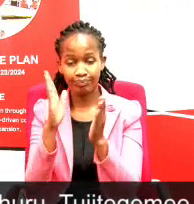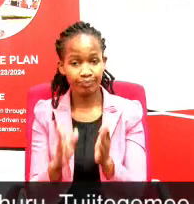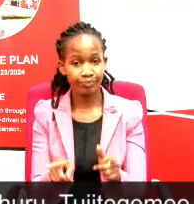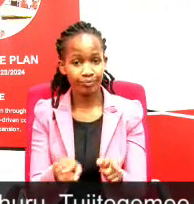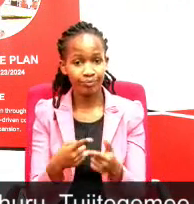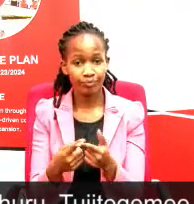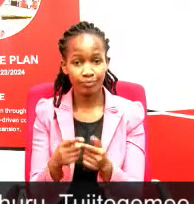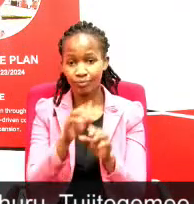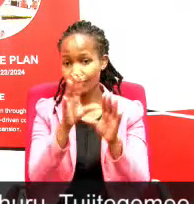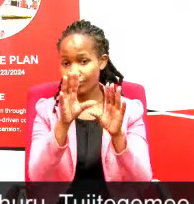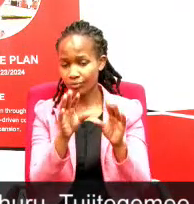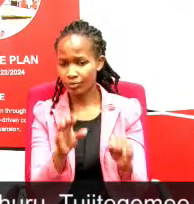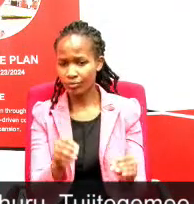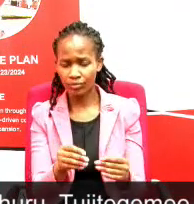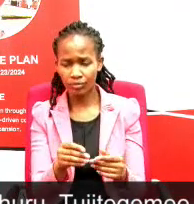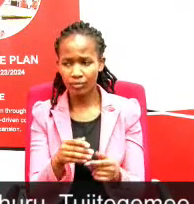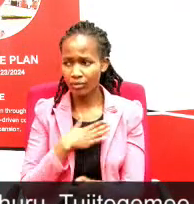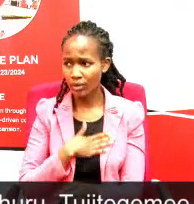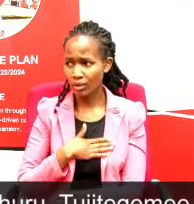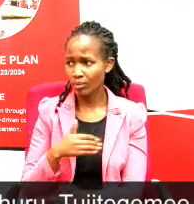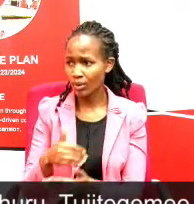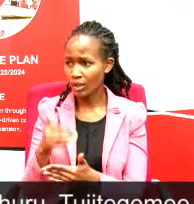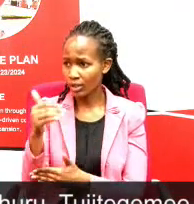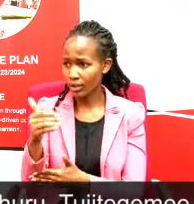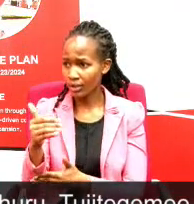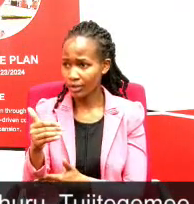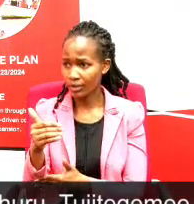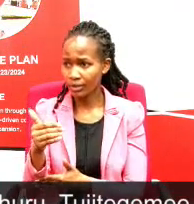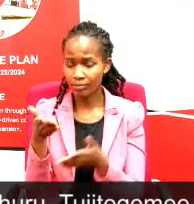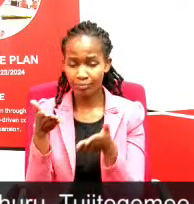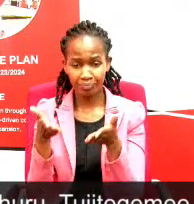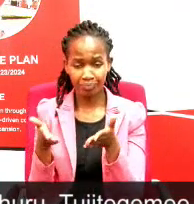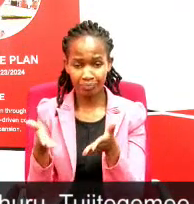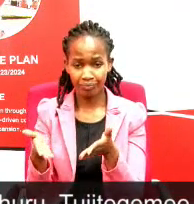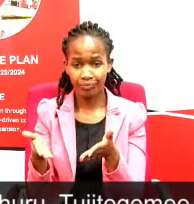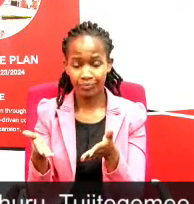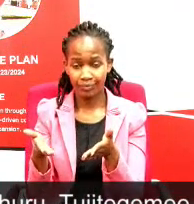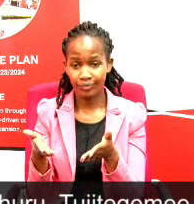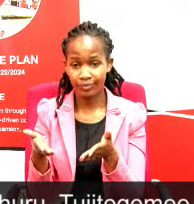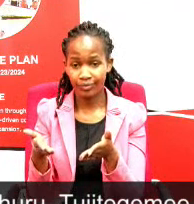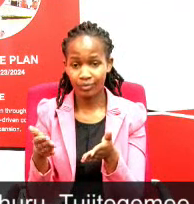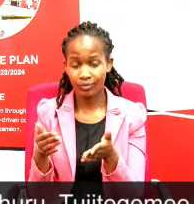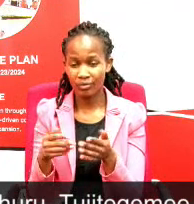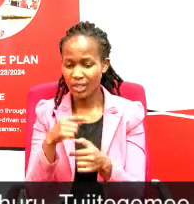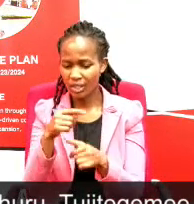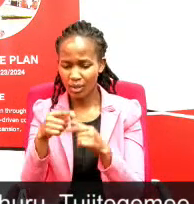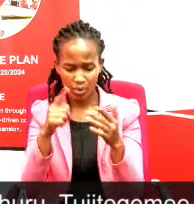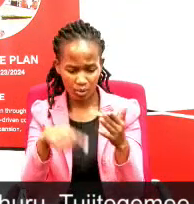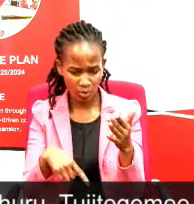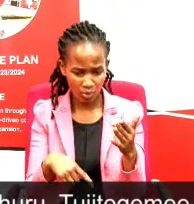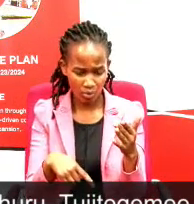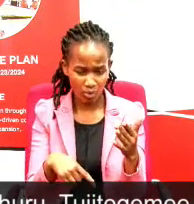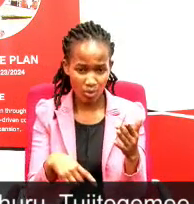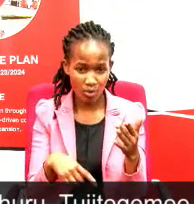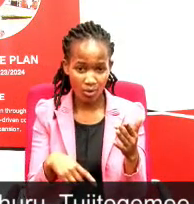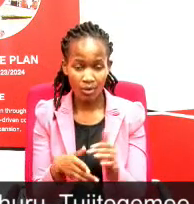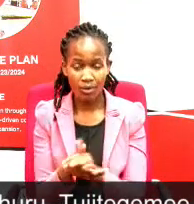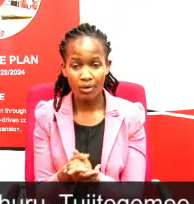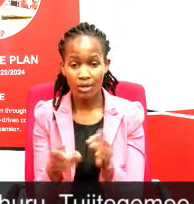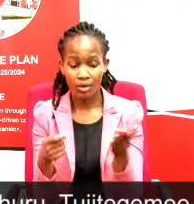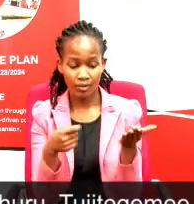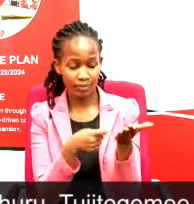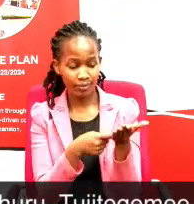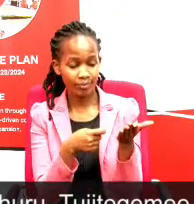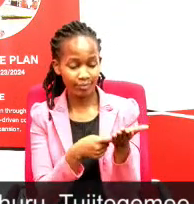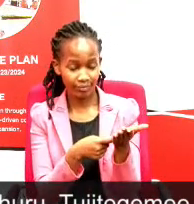perspective and revenue. We can go to the next one, please. Here is about the